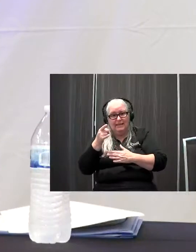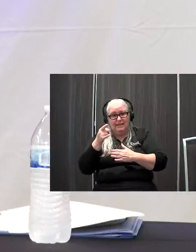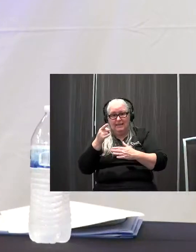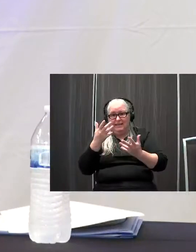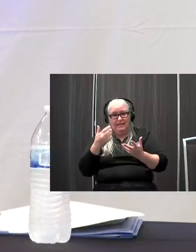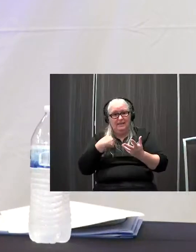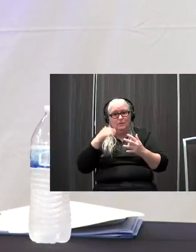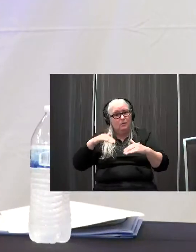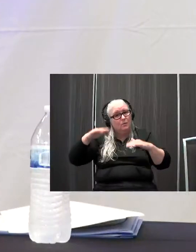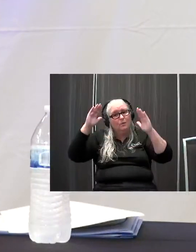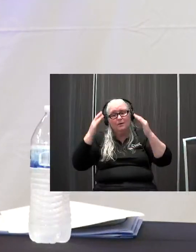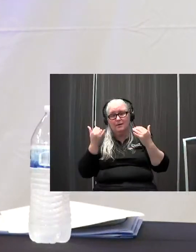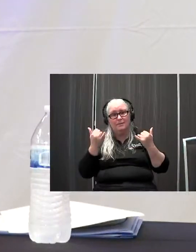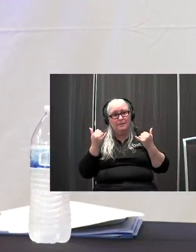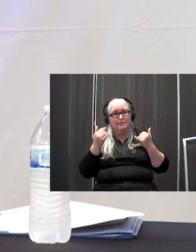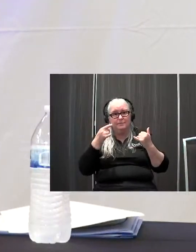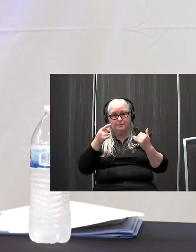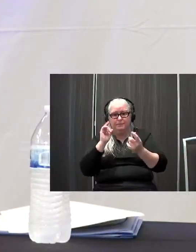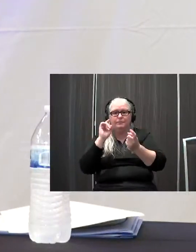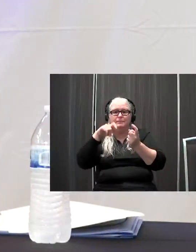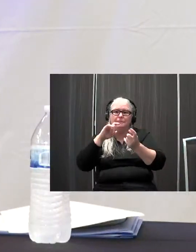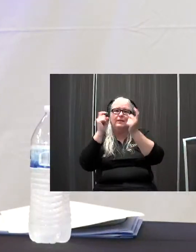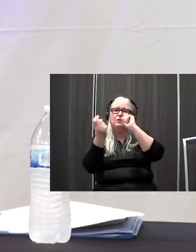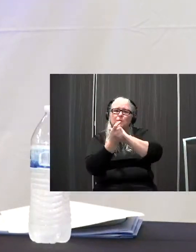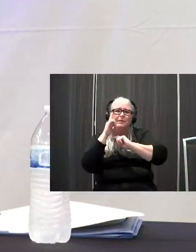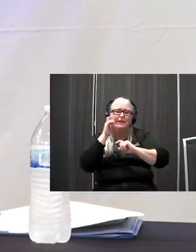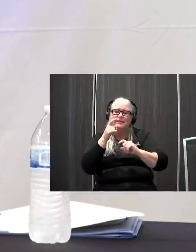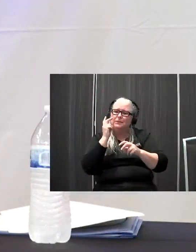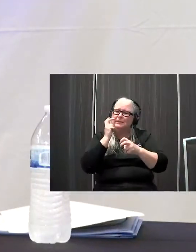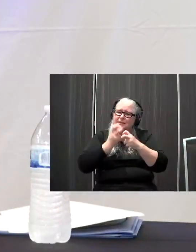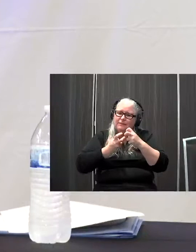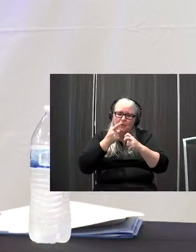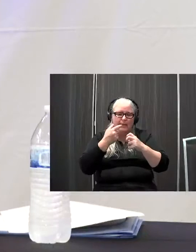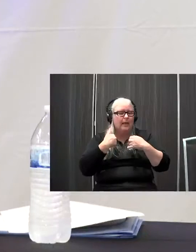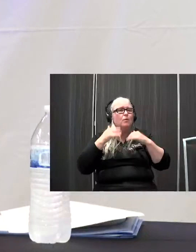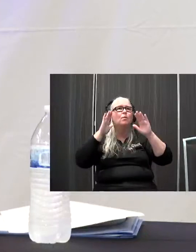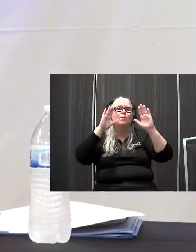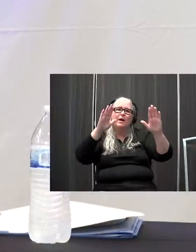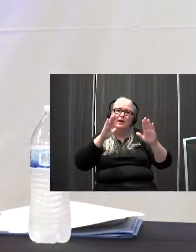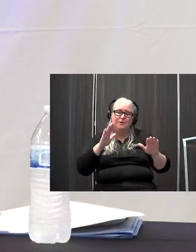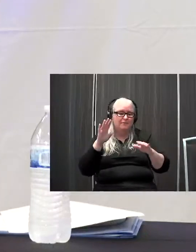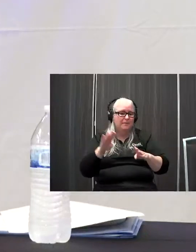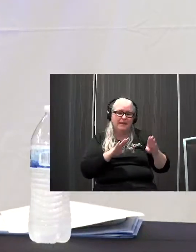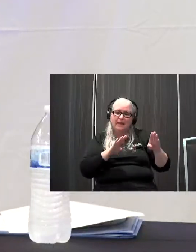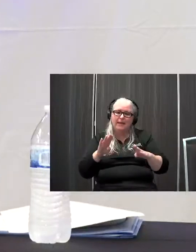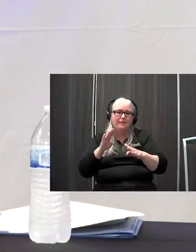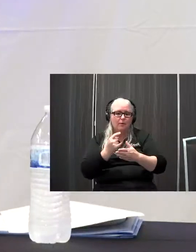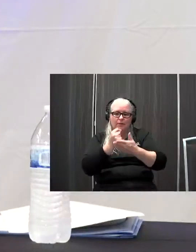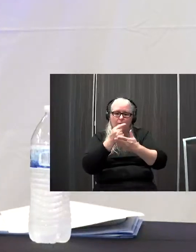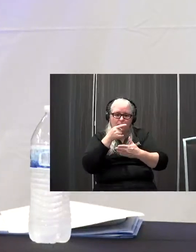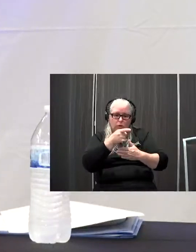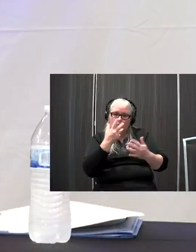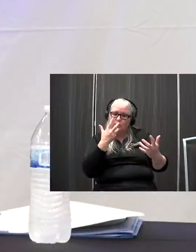amazing, and we just made a switch and it was actually really hard. He had an amazing behavior therapist, and she was right for him at